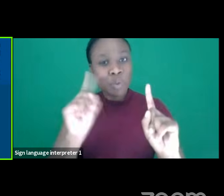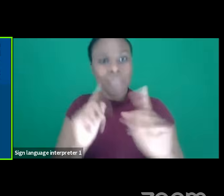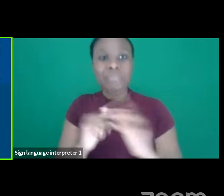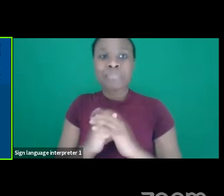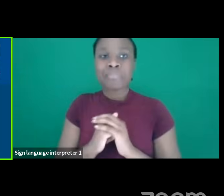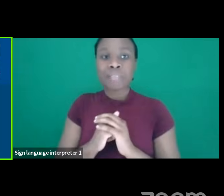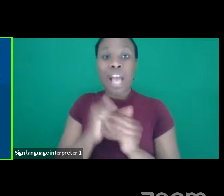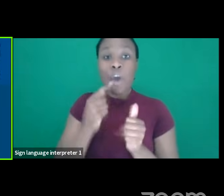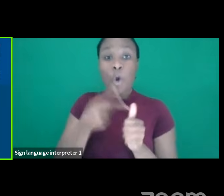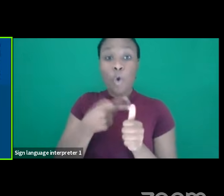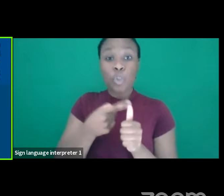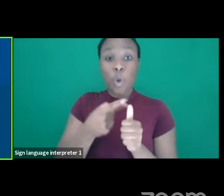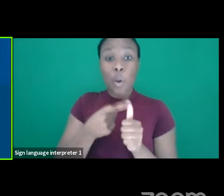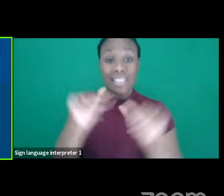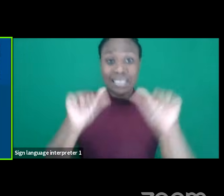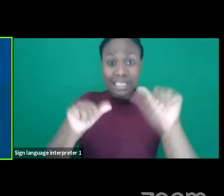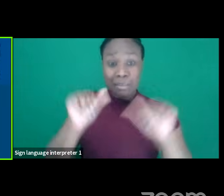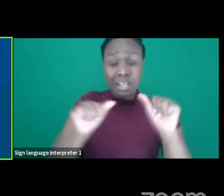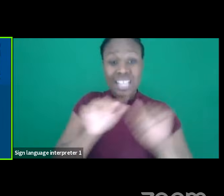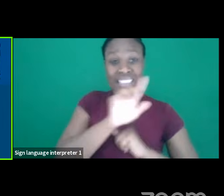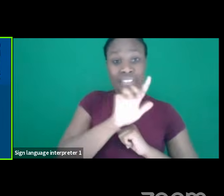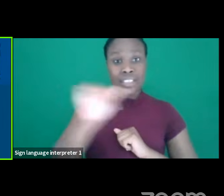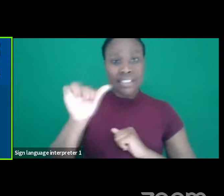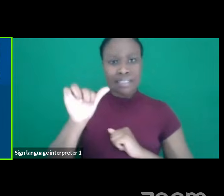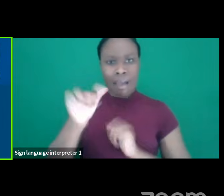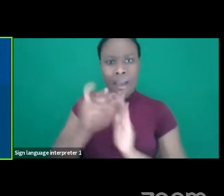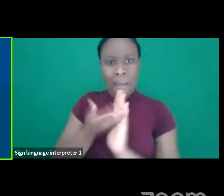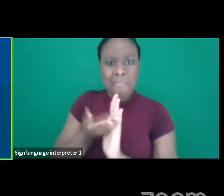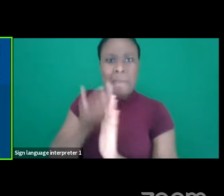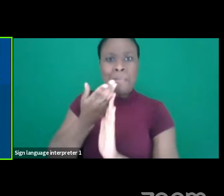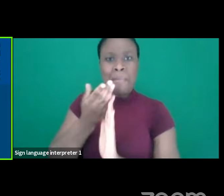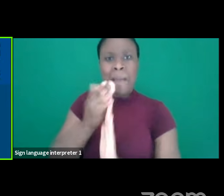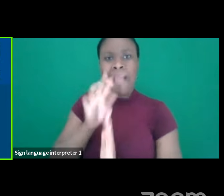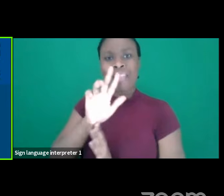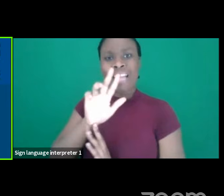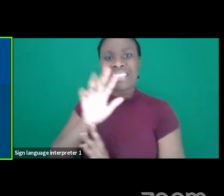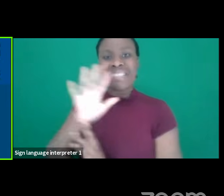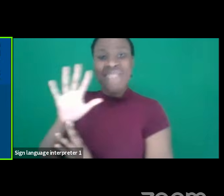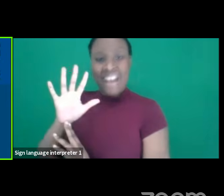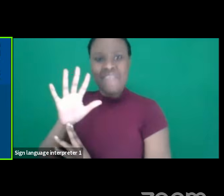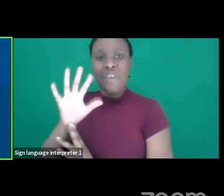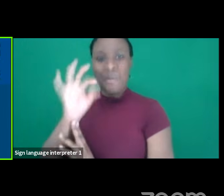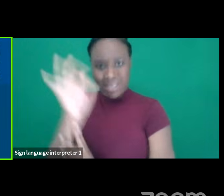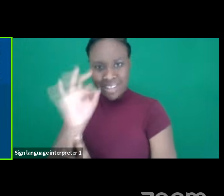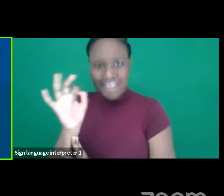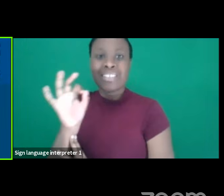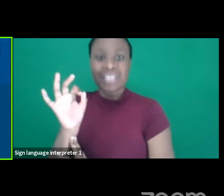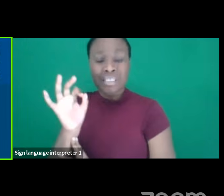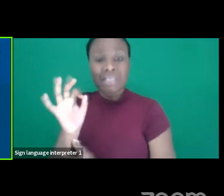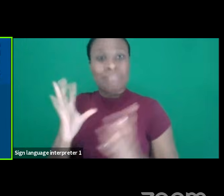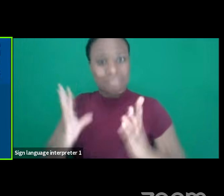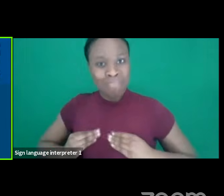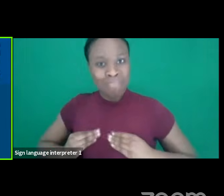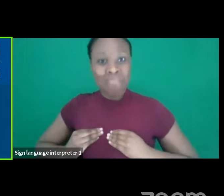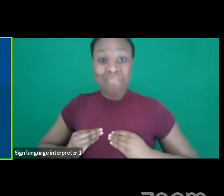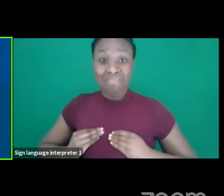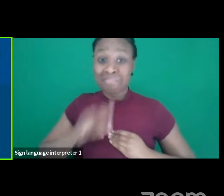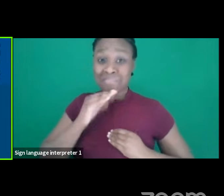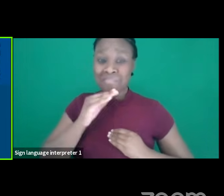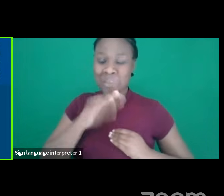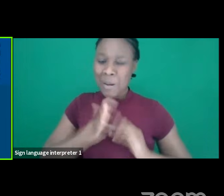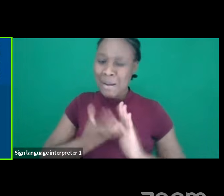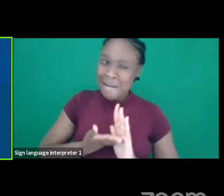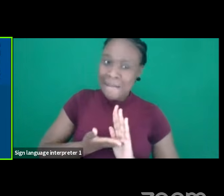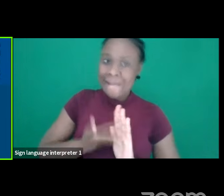upwards of 95% of those that actually get to be auto-assessed accept the auto-assessments without making